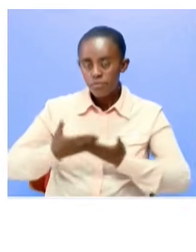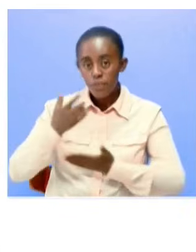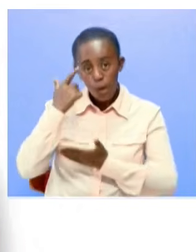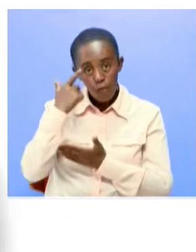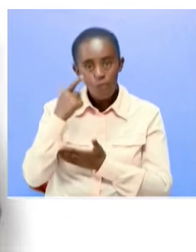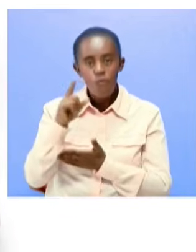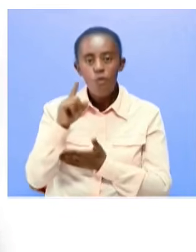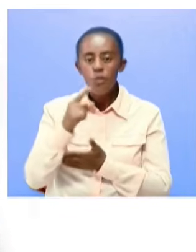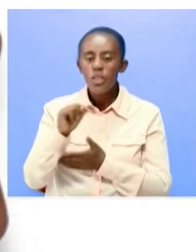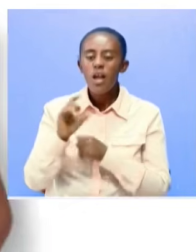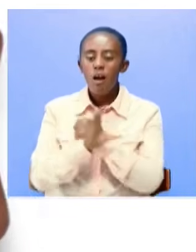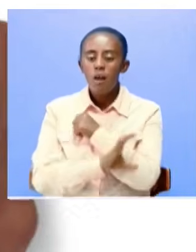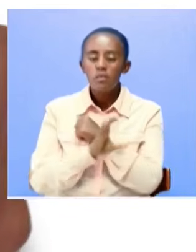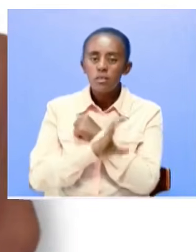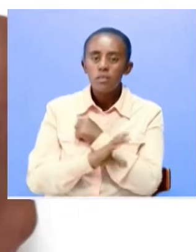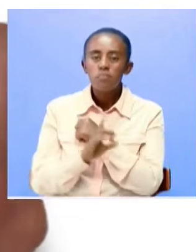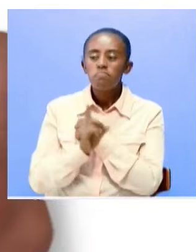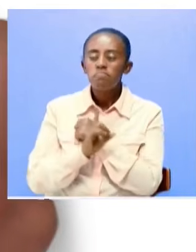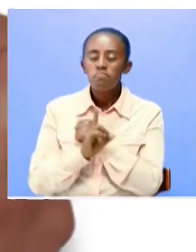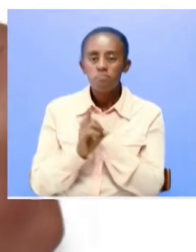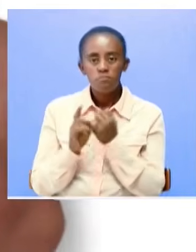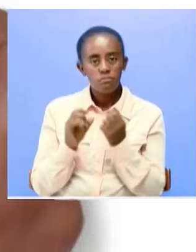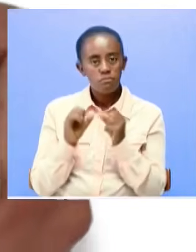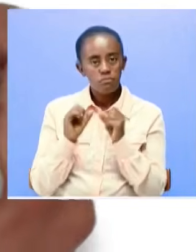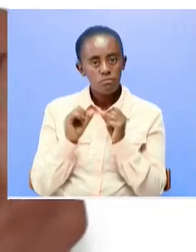for their country.